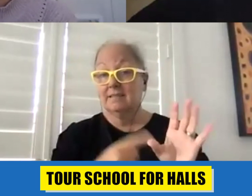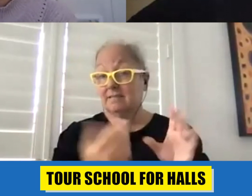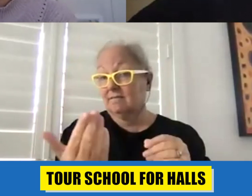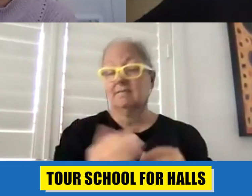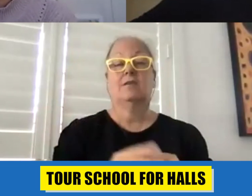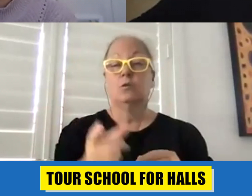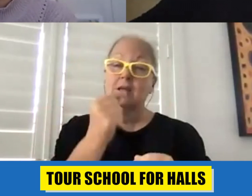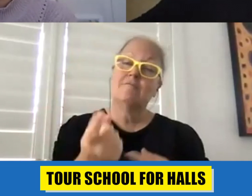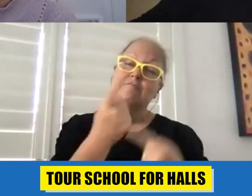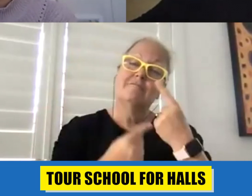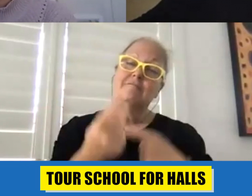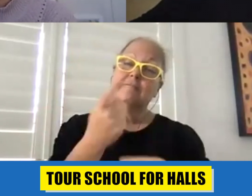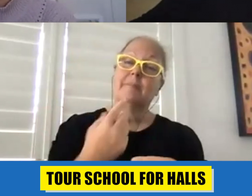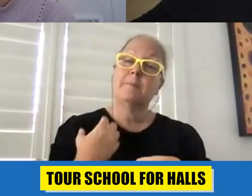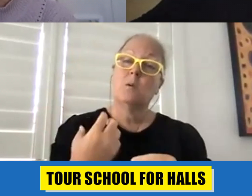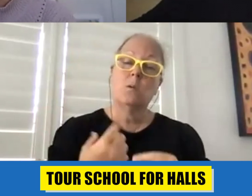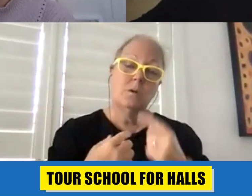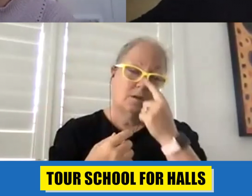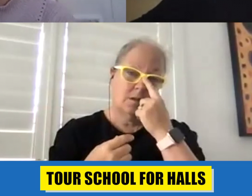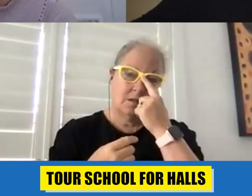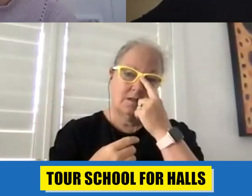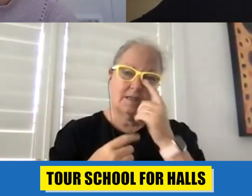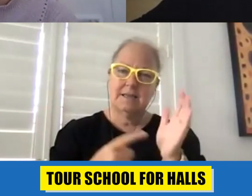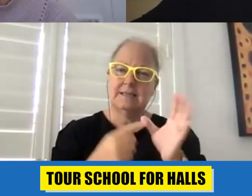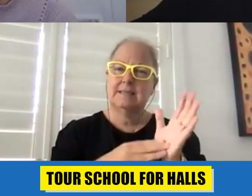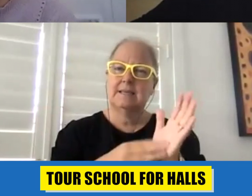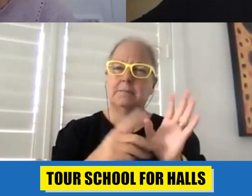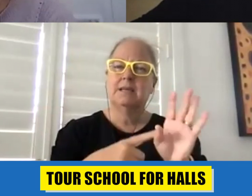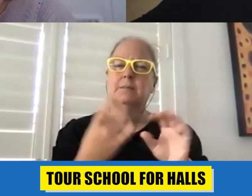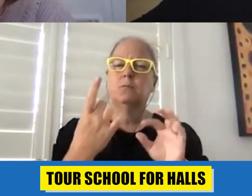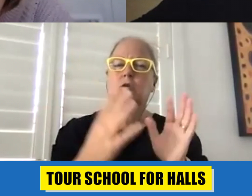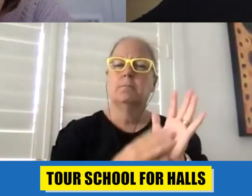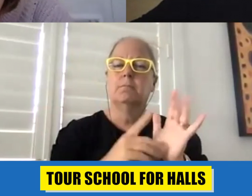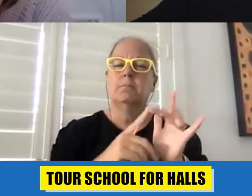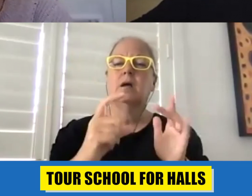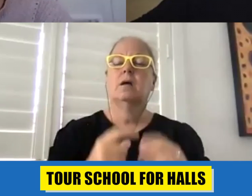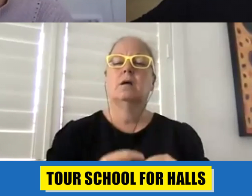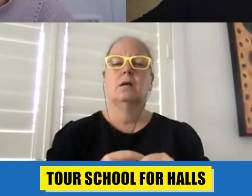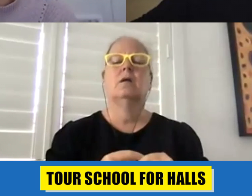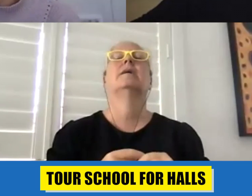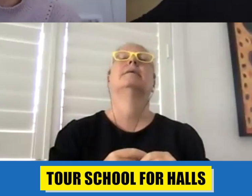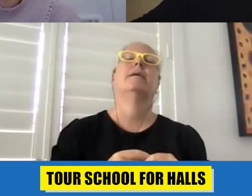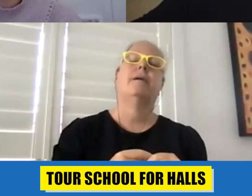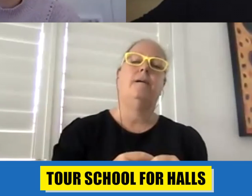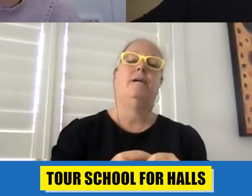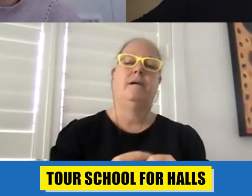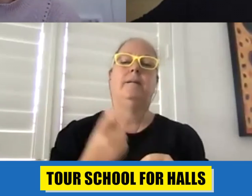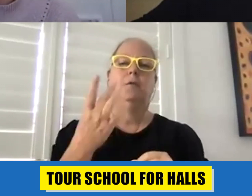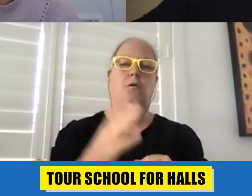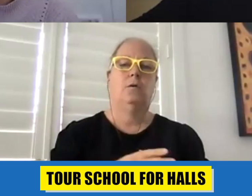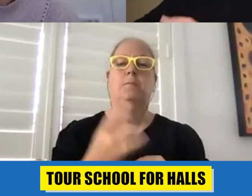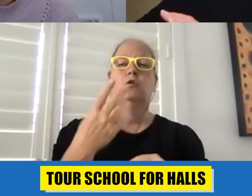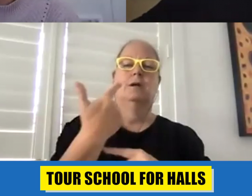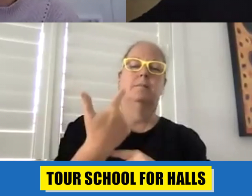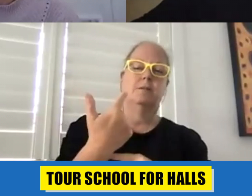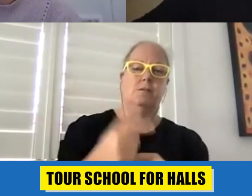detail around that? Or I don't think Tammy's got a mic. Oh, sorry. Oh yes, I see that. No mic or camera.